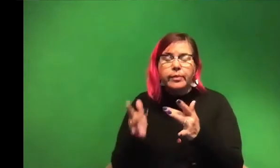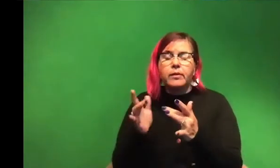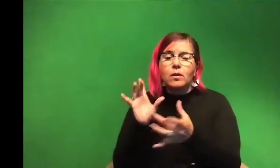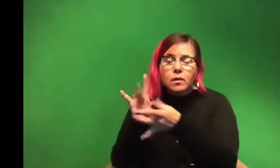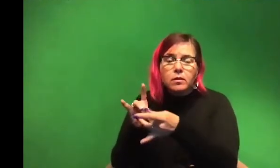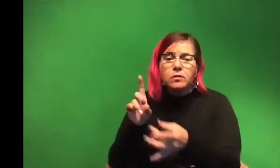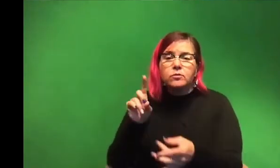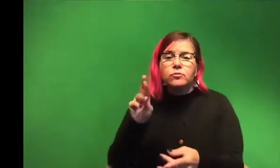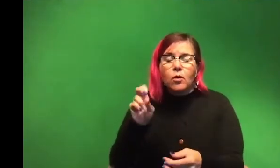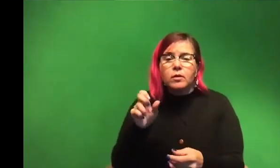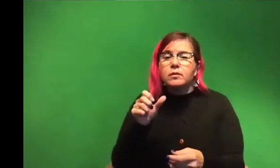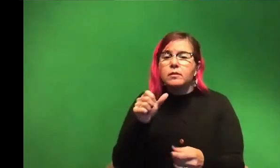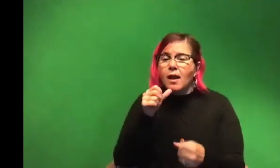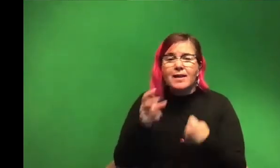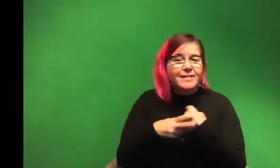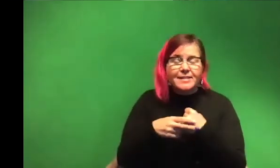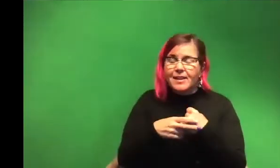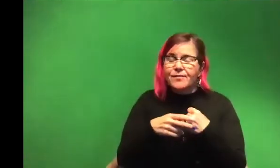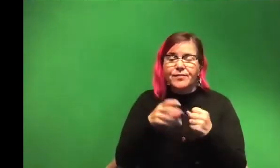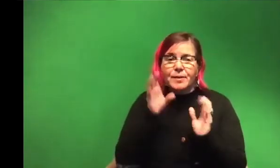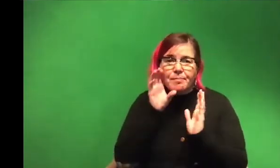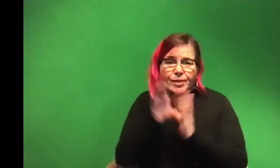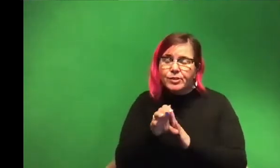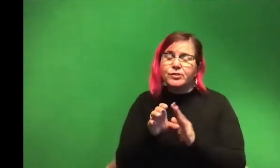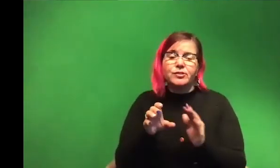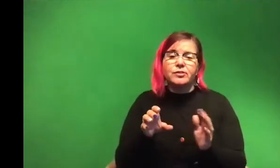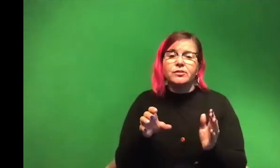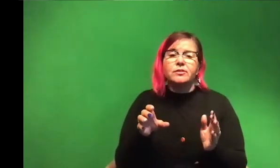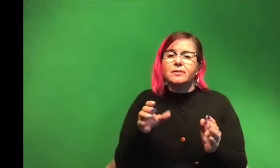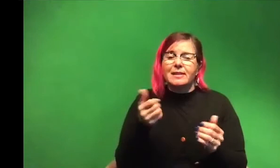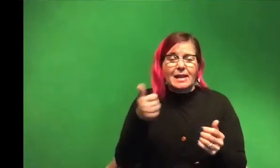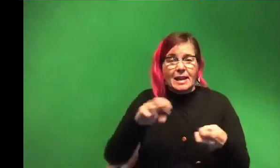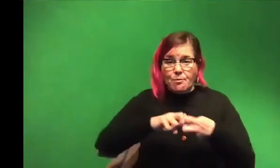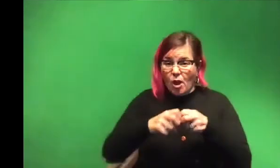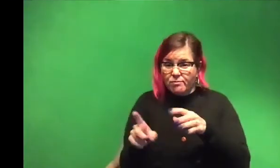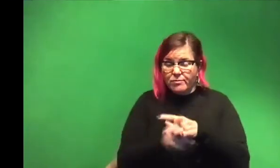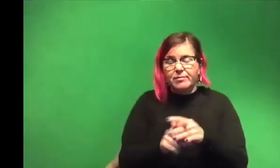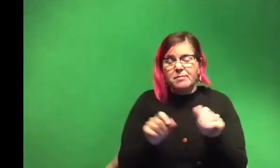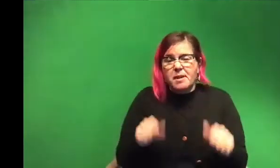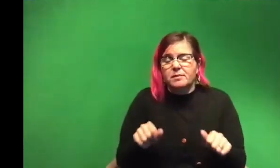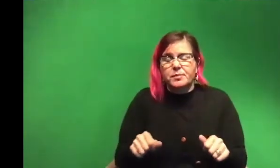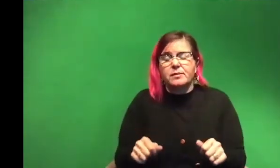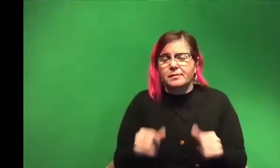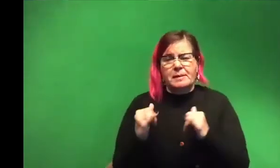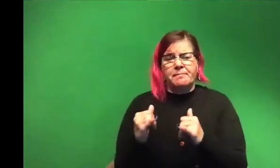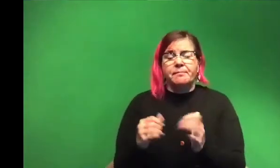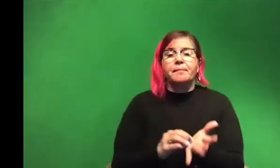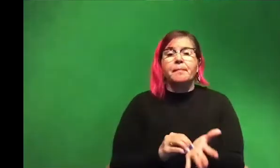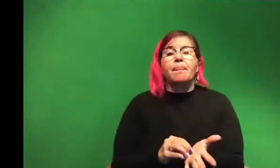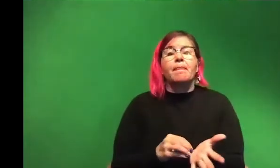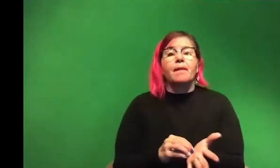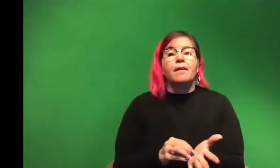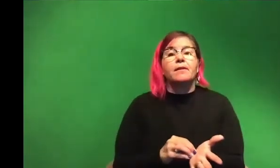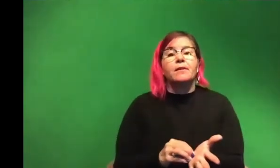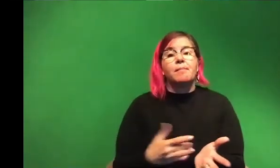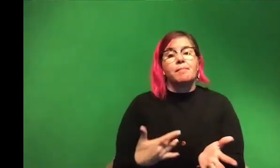or not saving pictures to your phone from the drone or any other problem that you could possibly have, right? So what we say